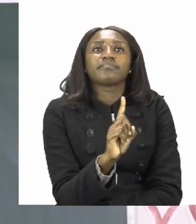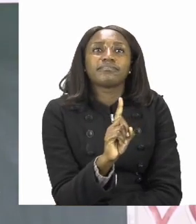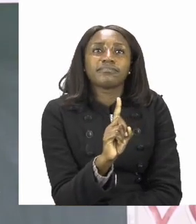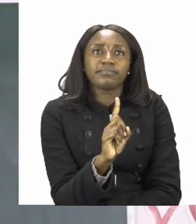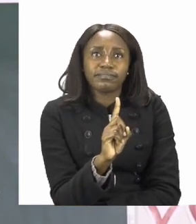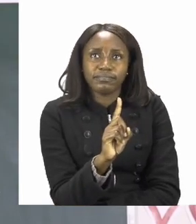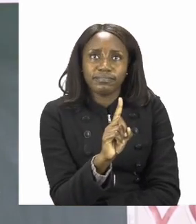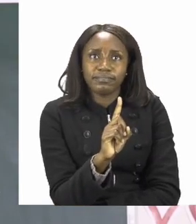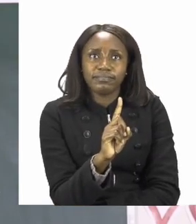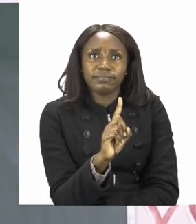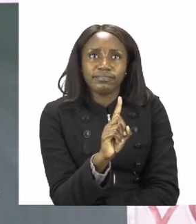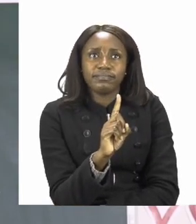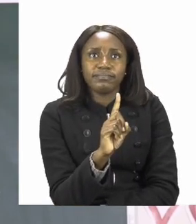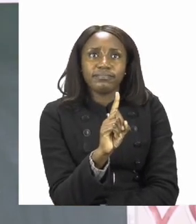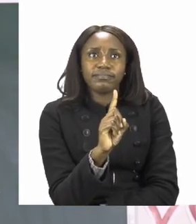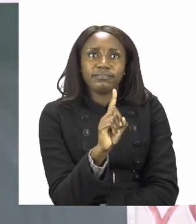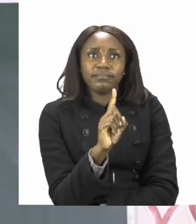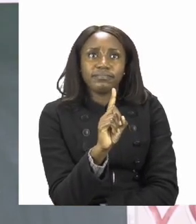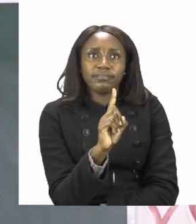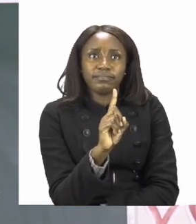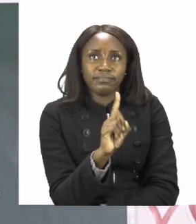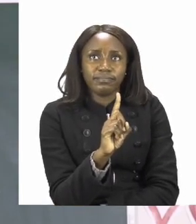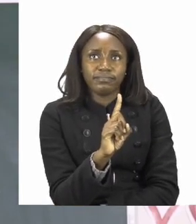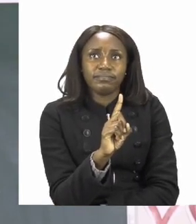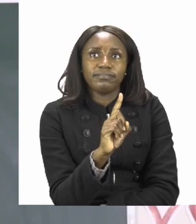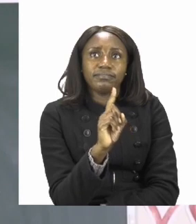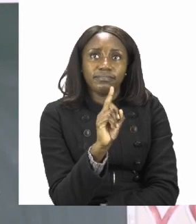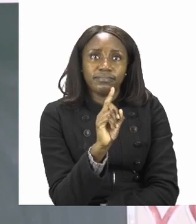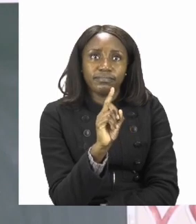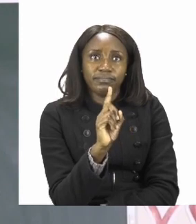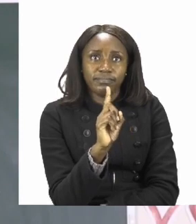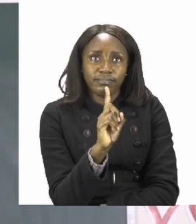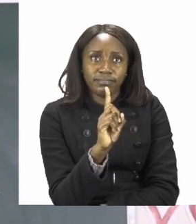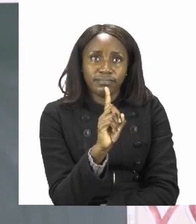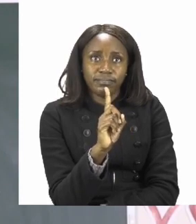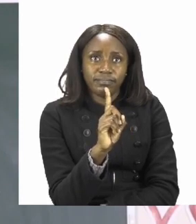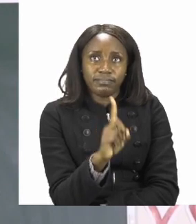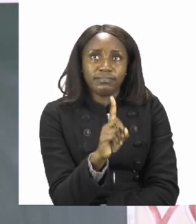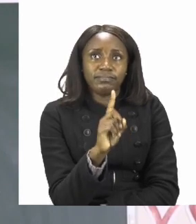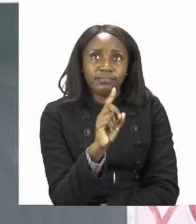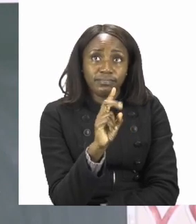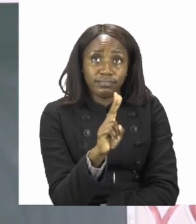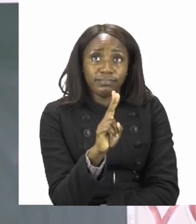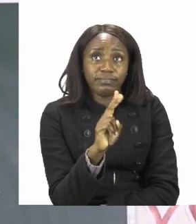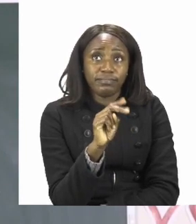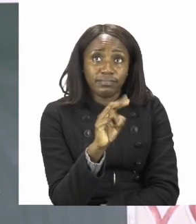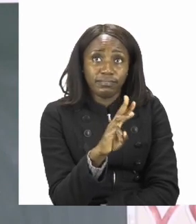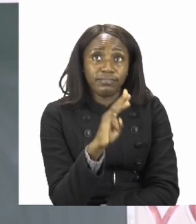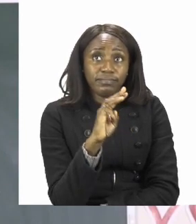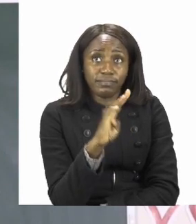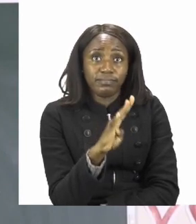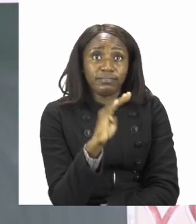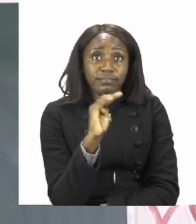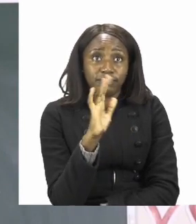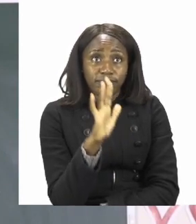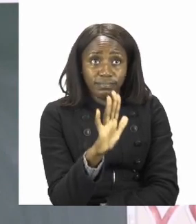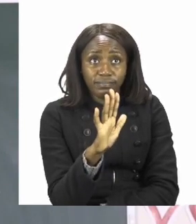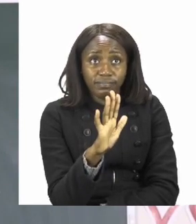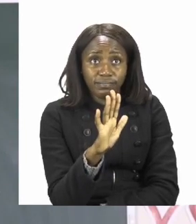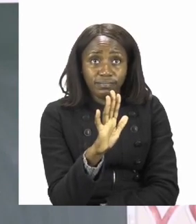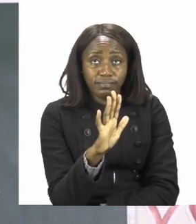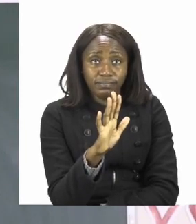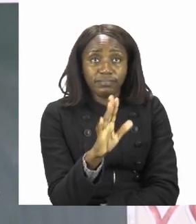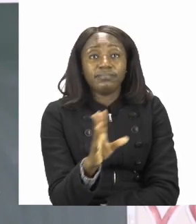in both sets, like we are adding. We already know the first set has 5, so we are going to count